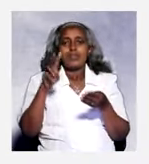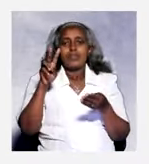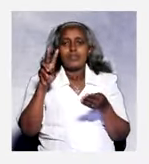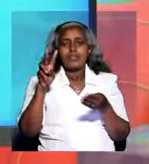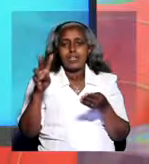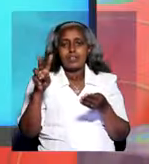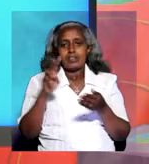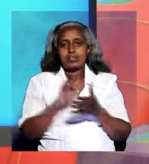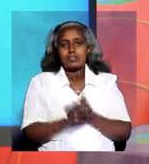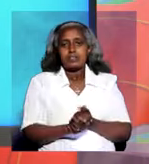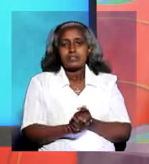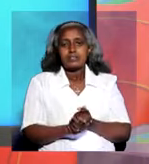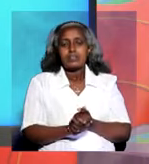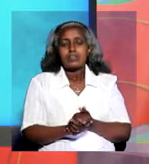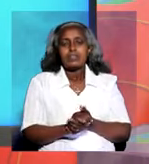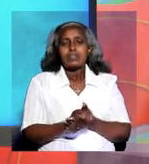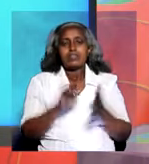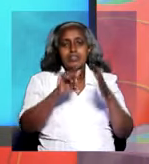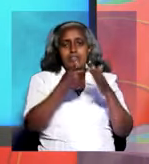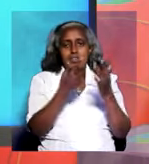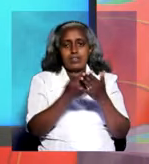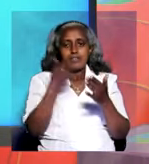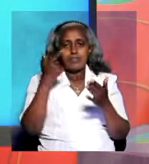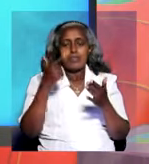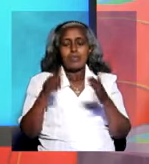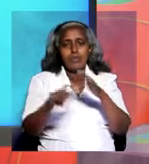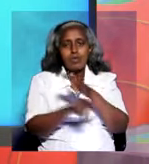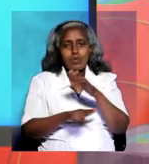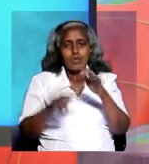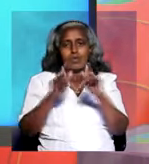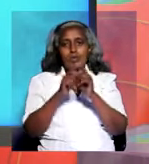vectors starting from lower grade.